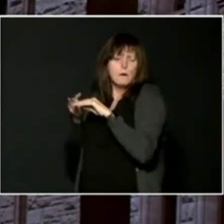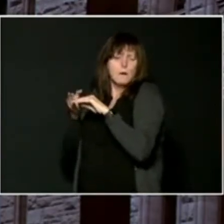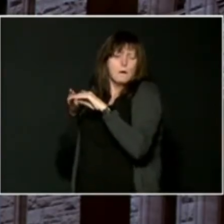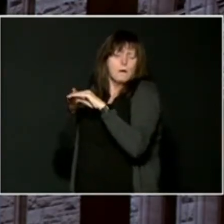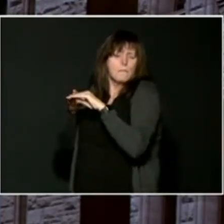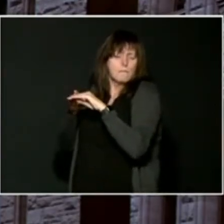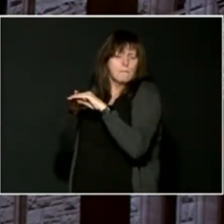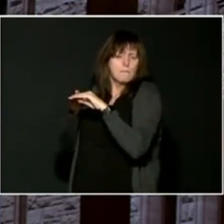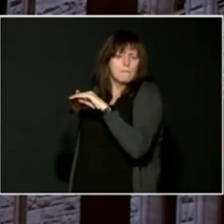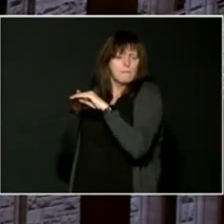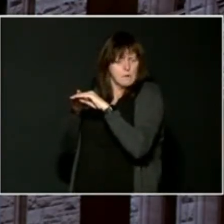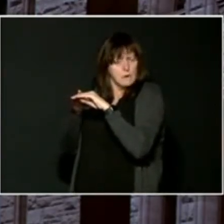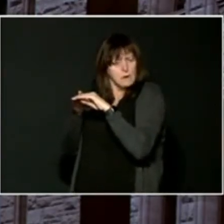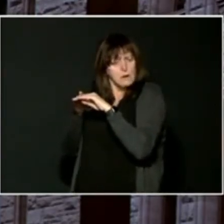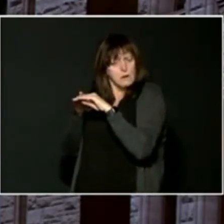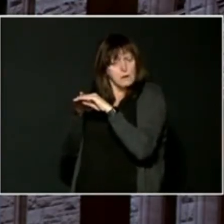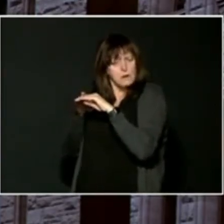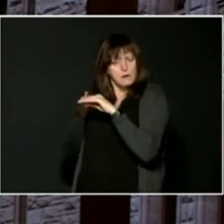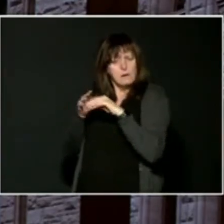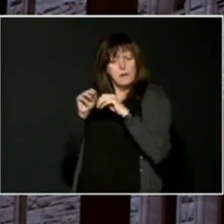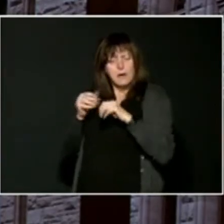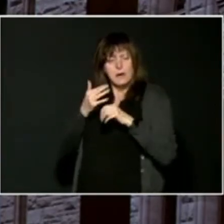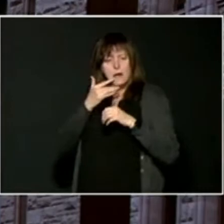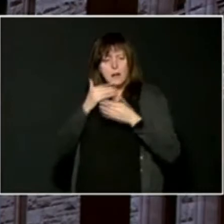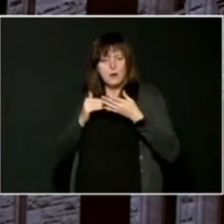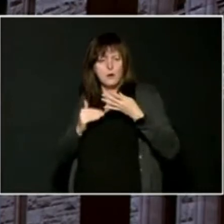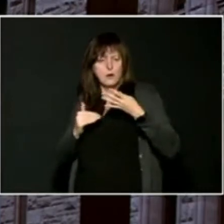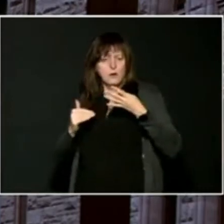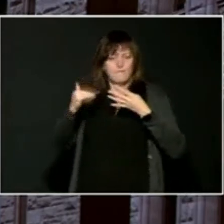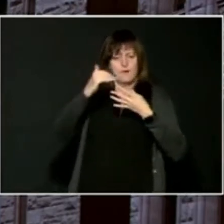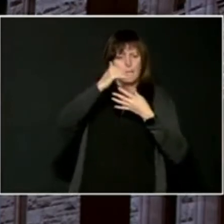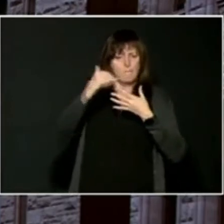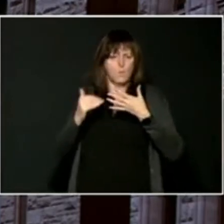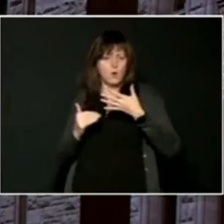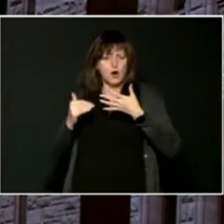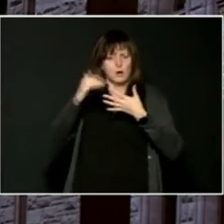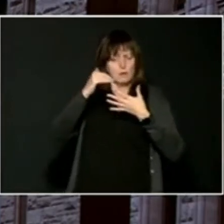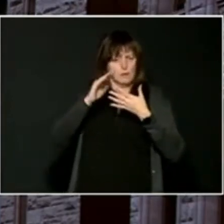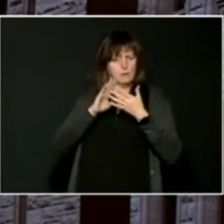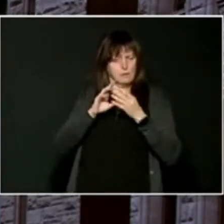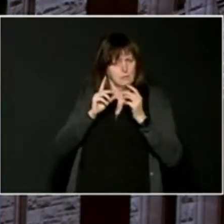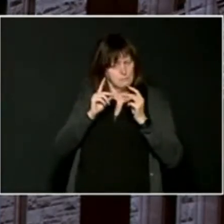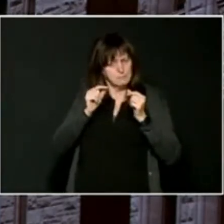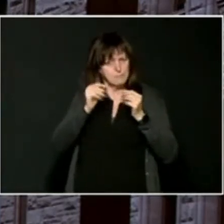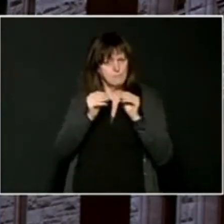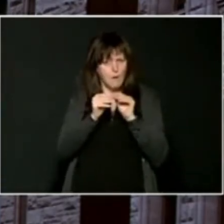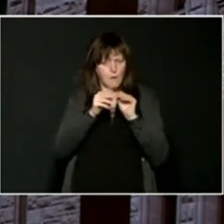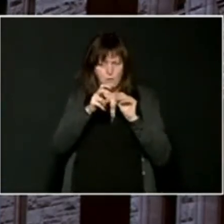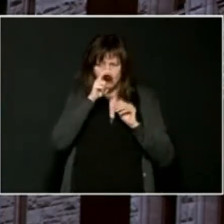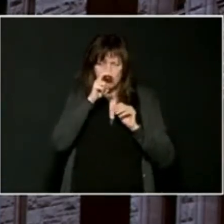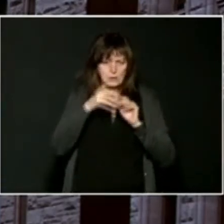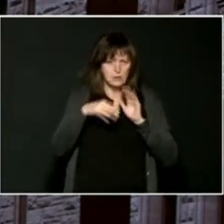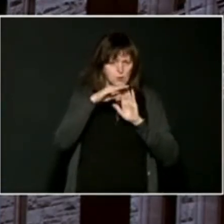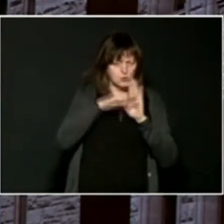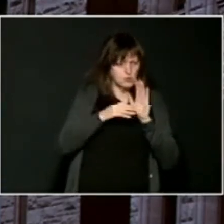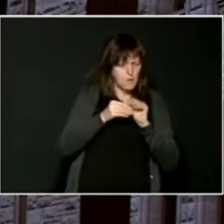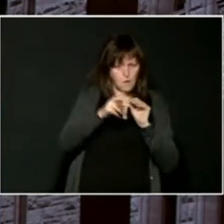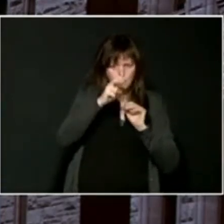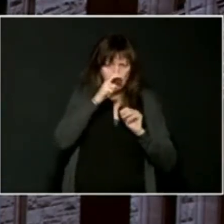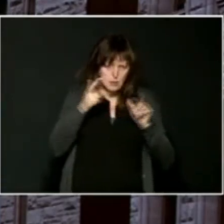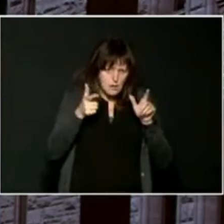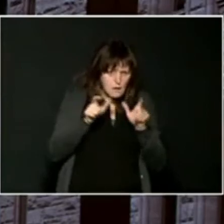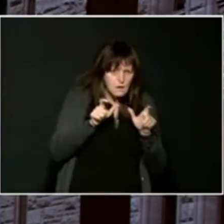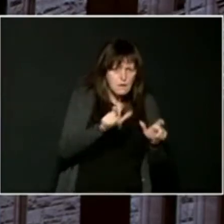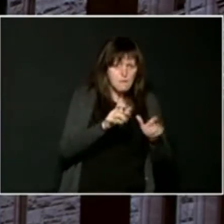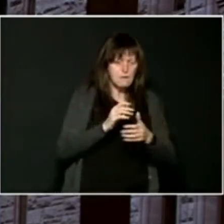higher levels of restriction. More had gone into the so-called gray lockdown zone, and others are into the red